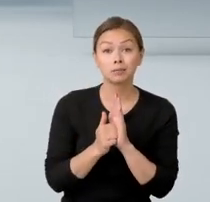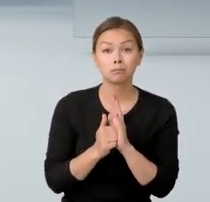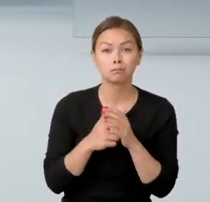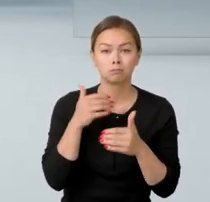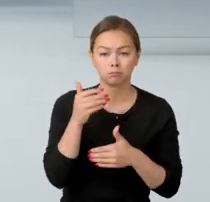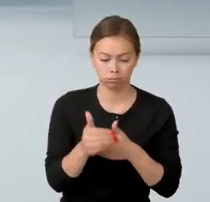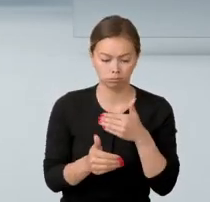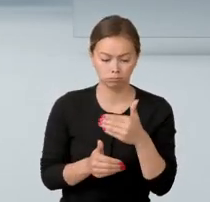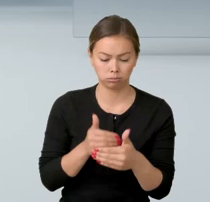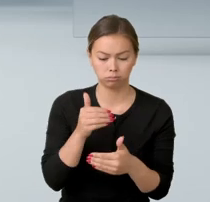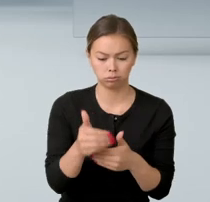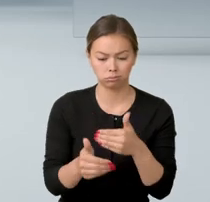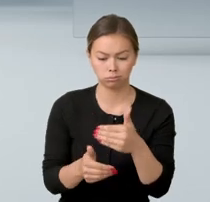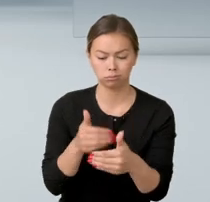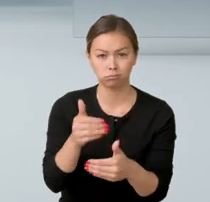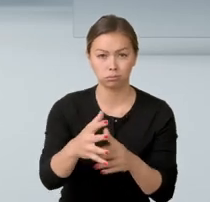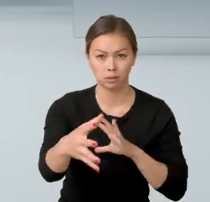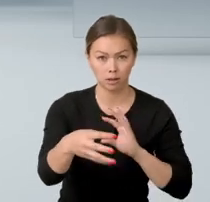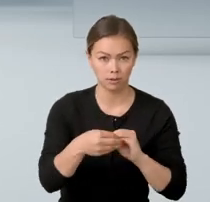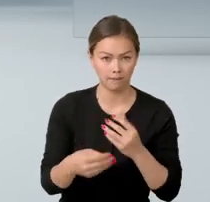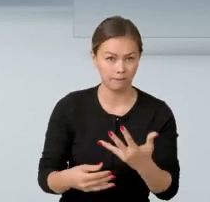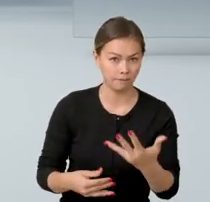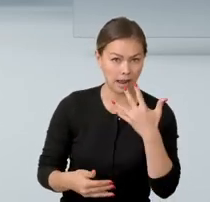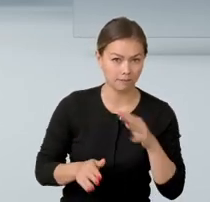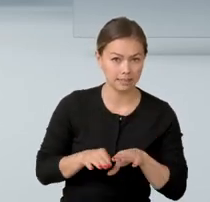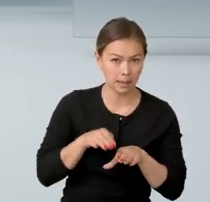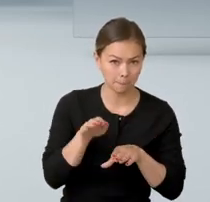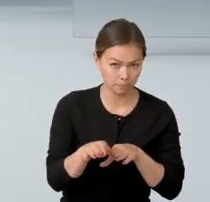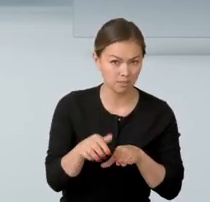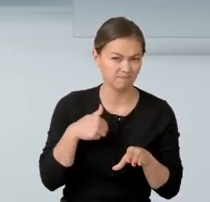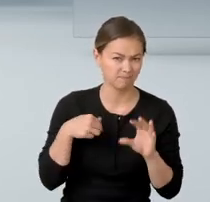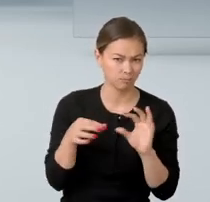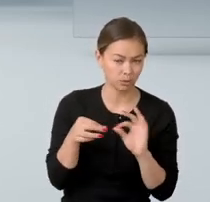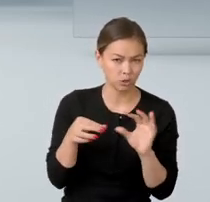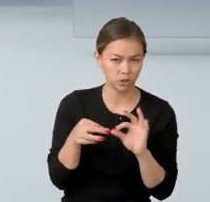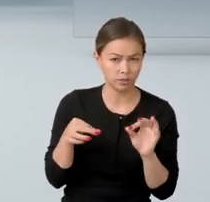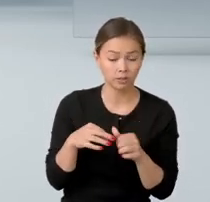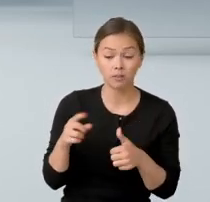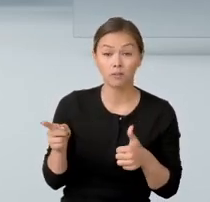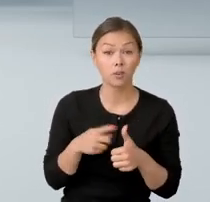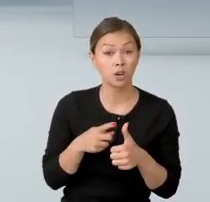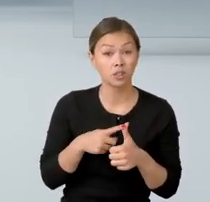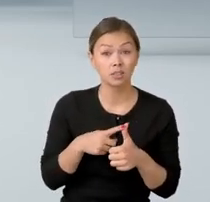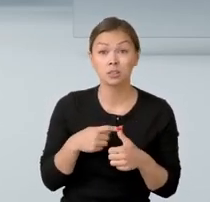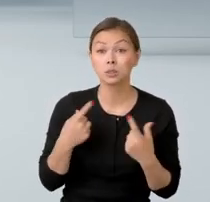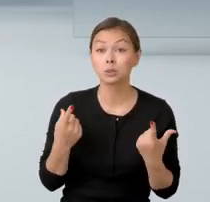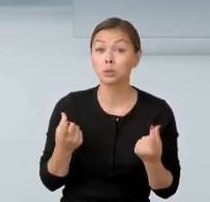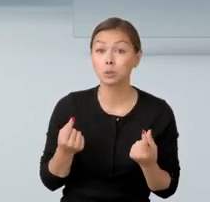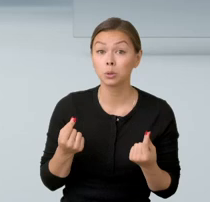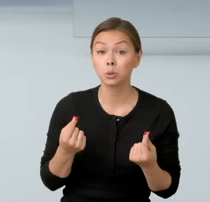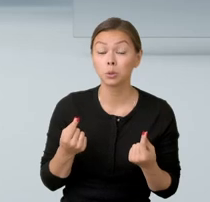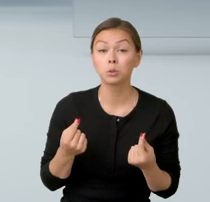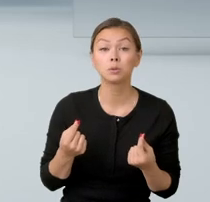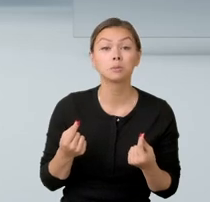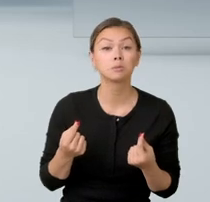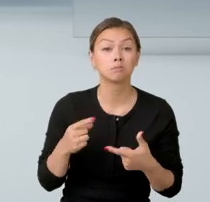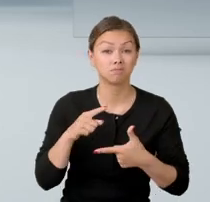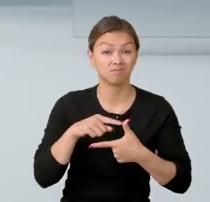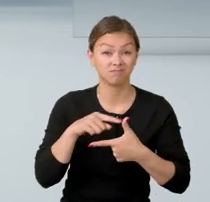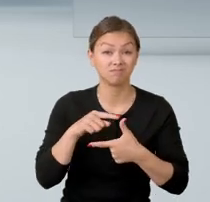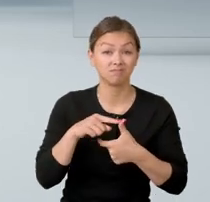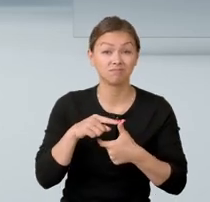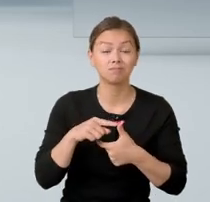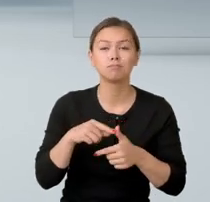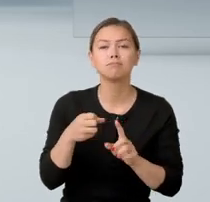agenda following the five steps we just mentioned the first step here we are going